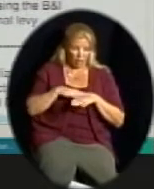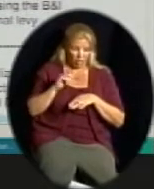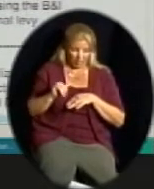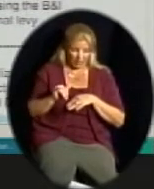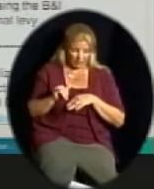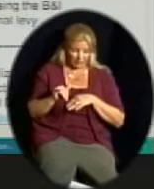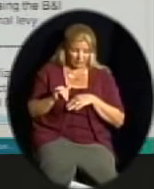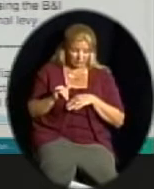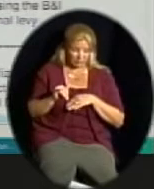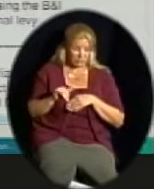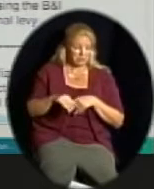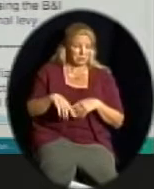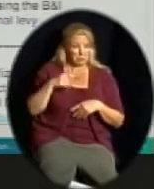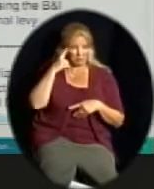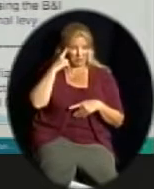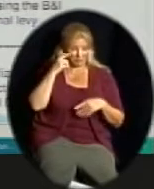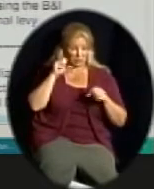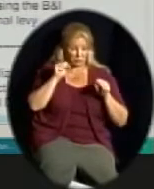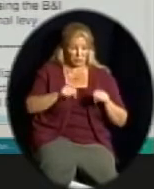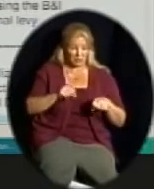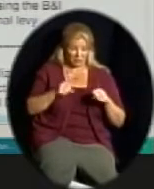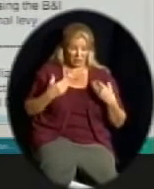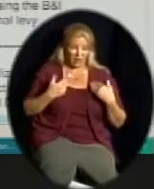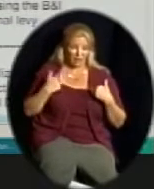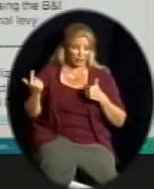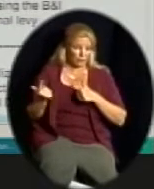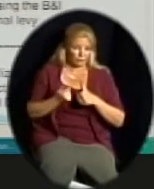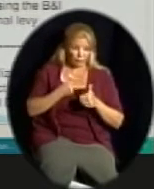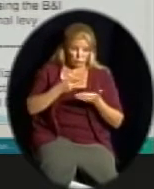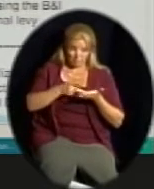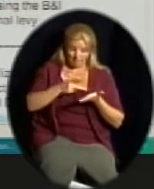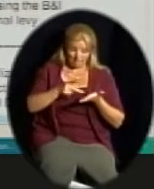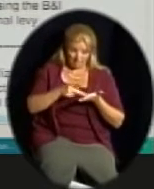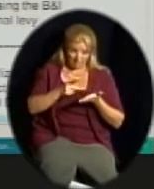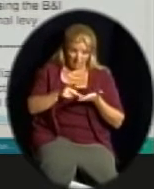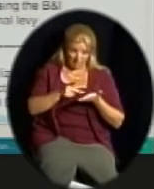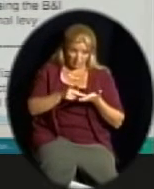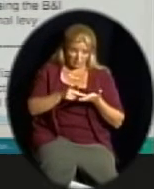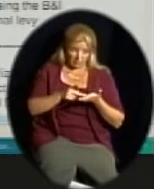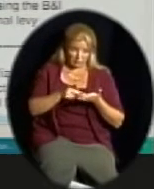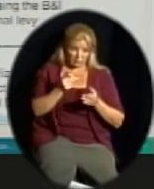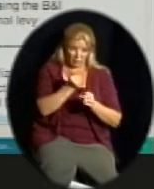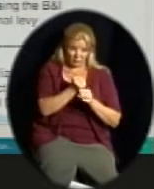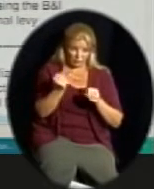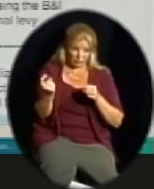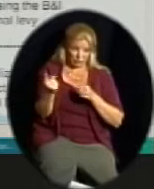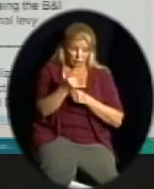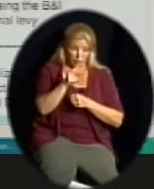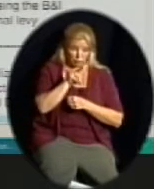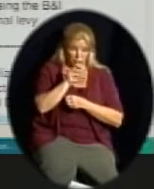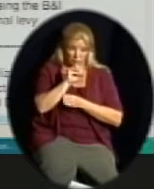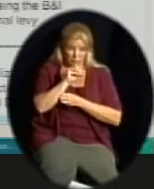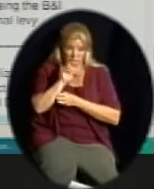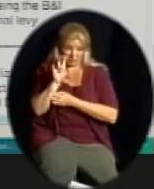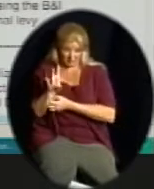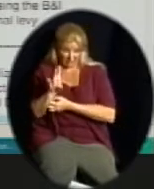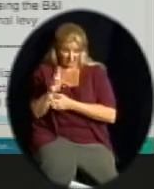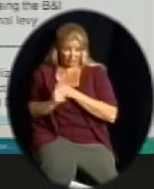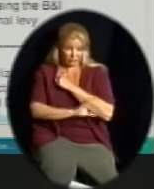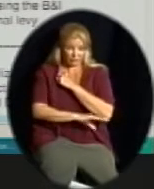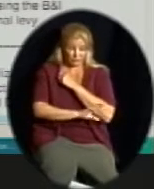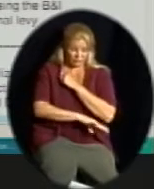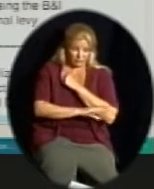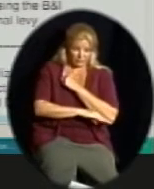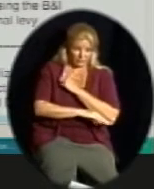would be in September 2007. If we were to do that, this board would have to prepare for those